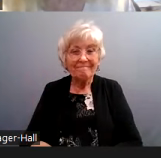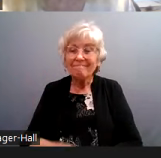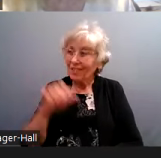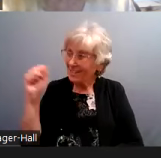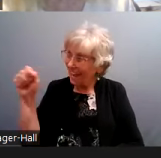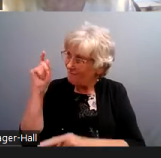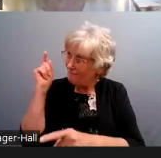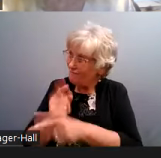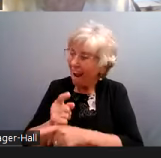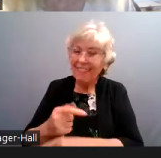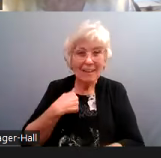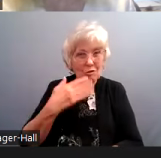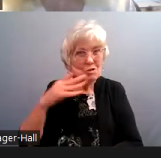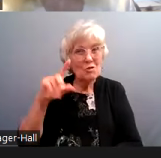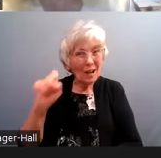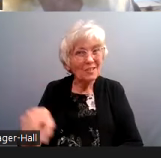today.